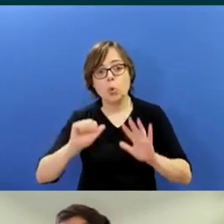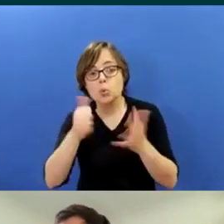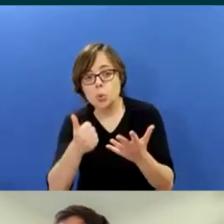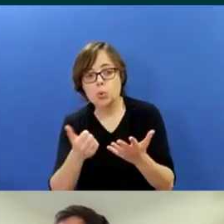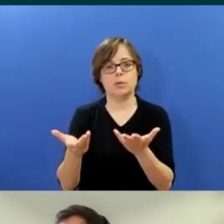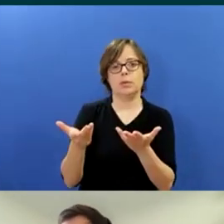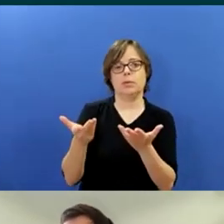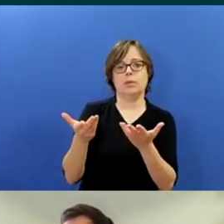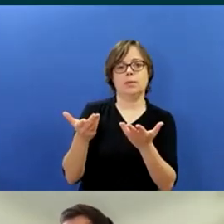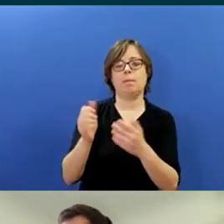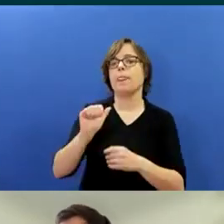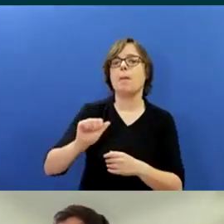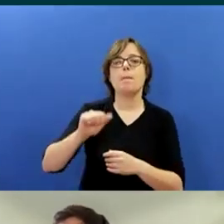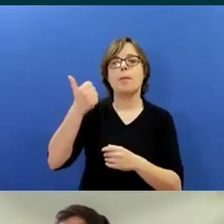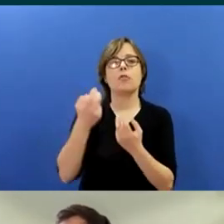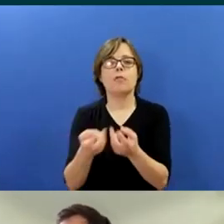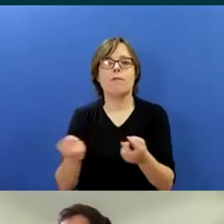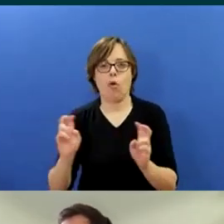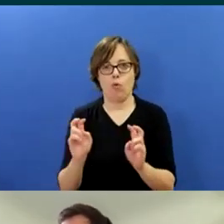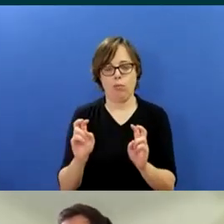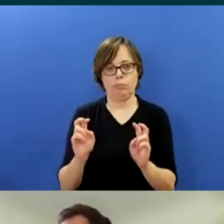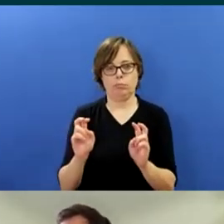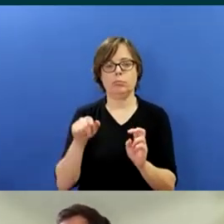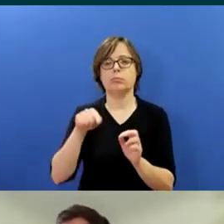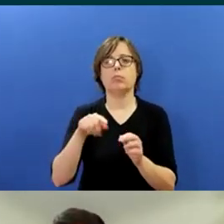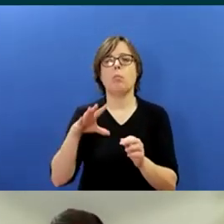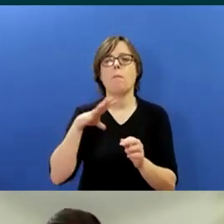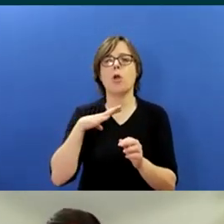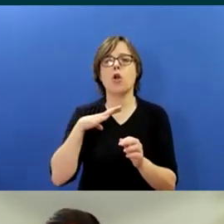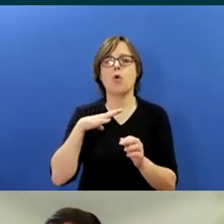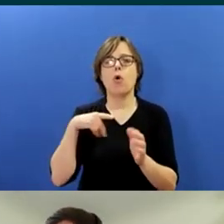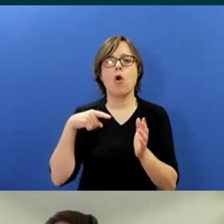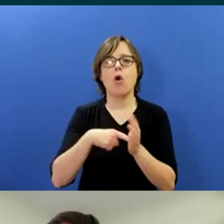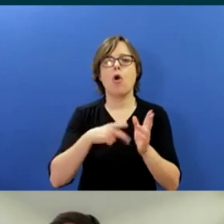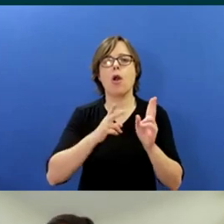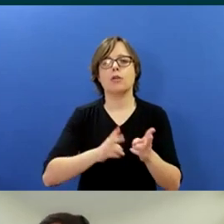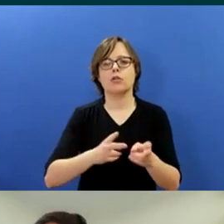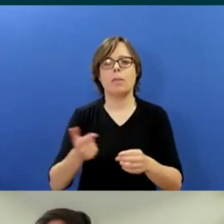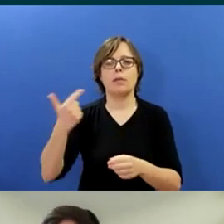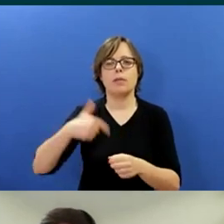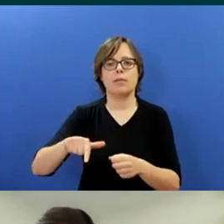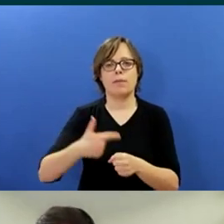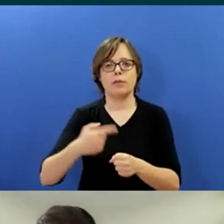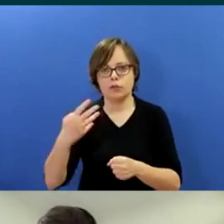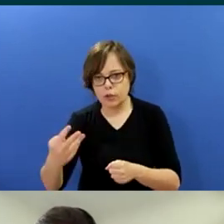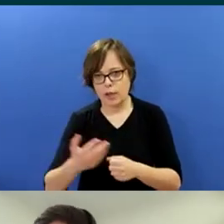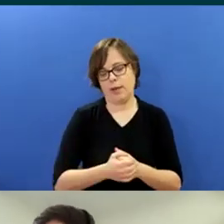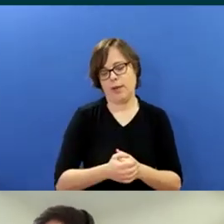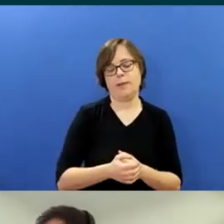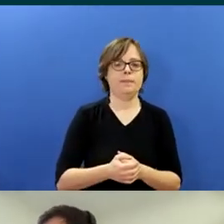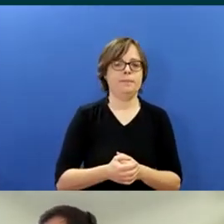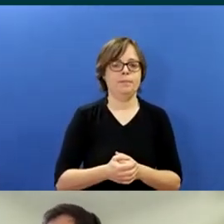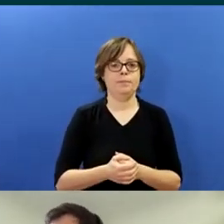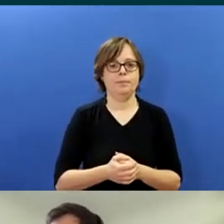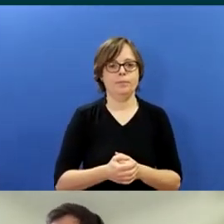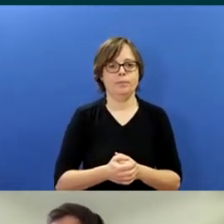forum event last November, and the second in January, and the third will take place coming Saturday.